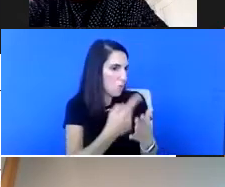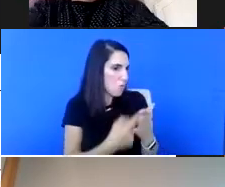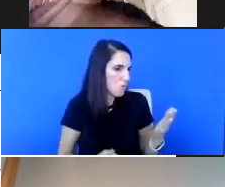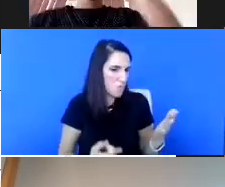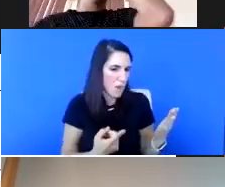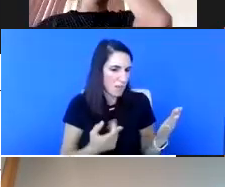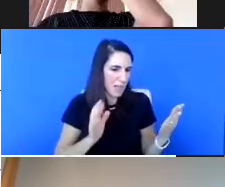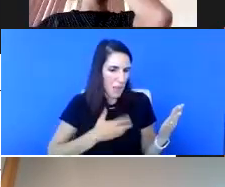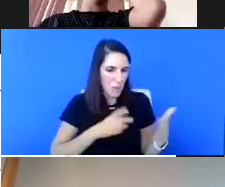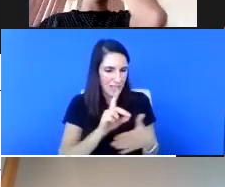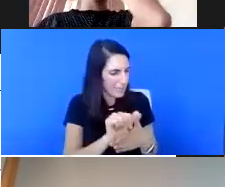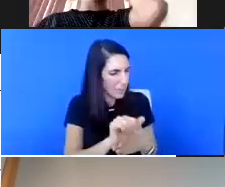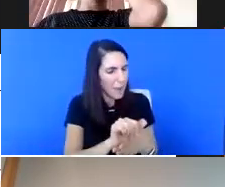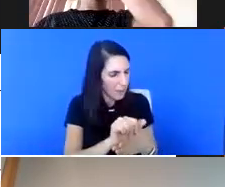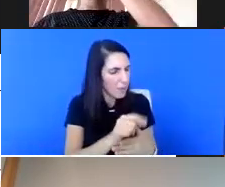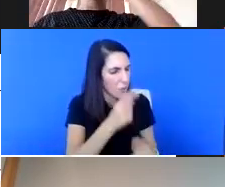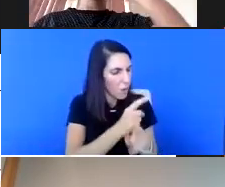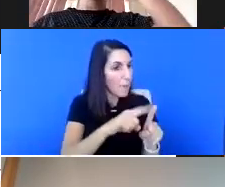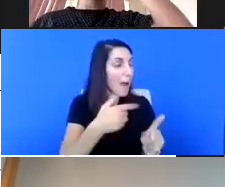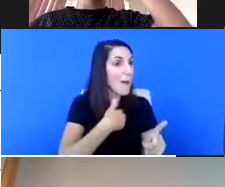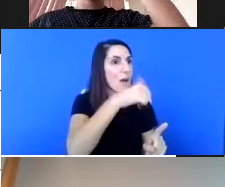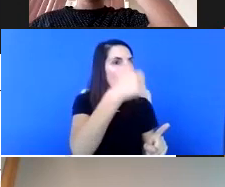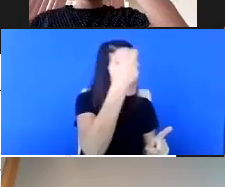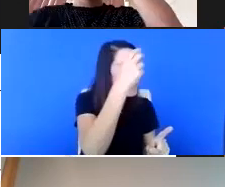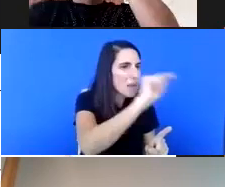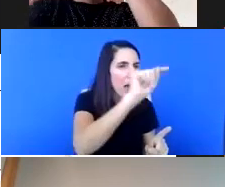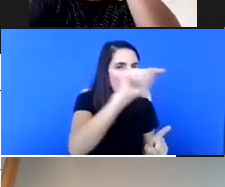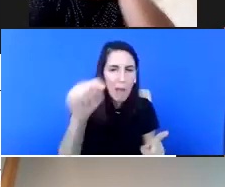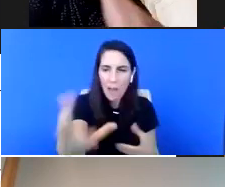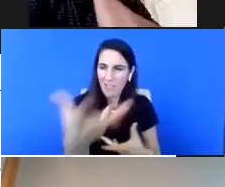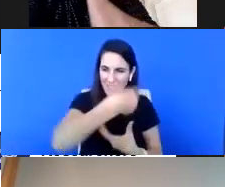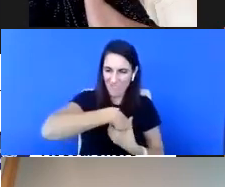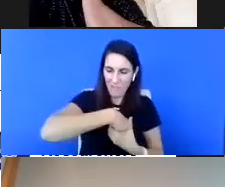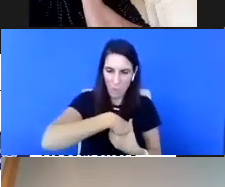disability, but let's look at some of the other factors that come into play as well.